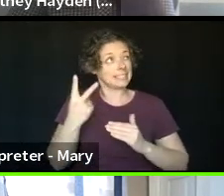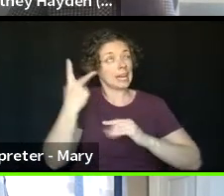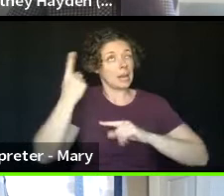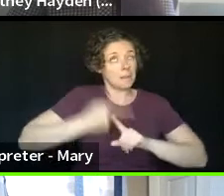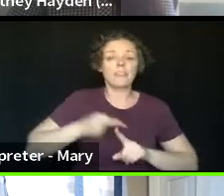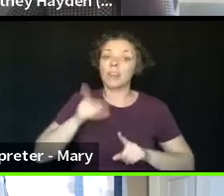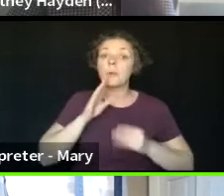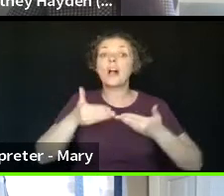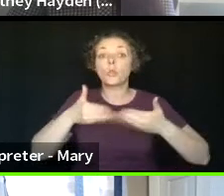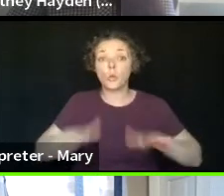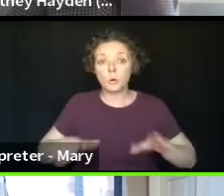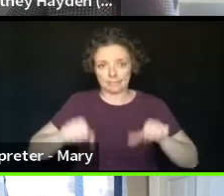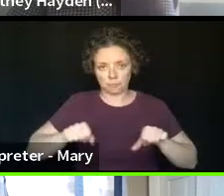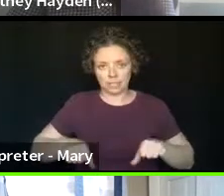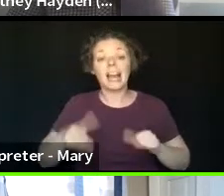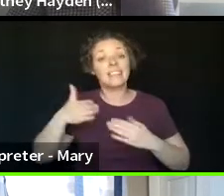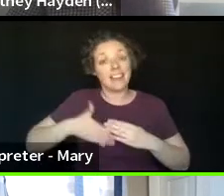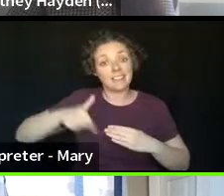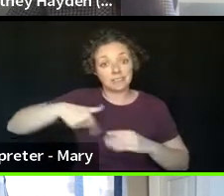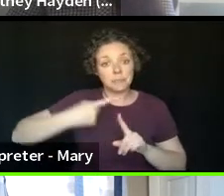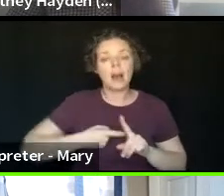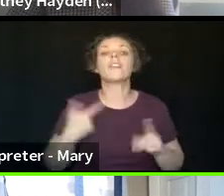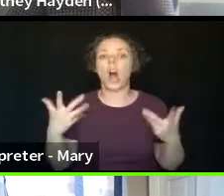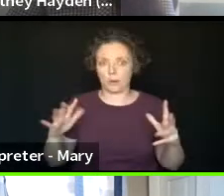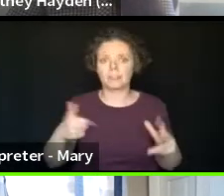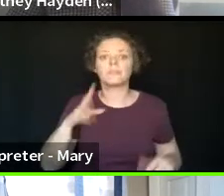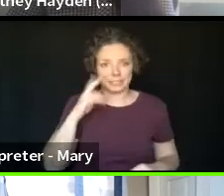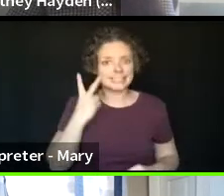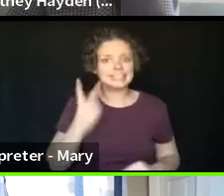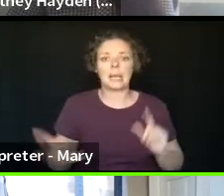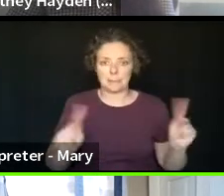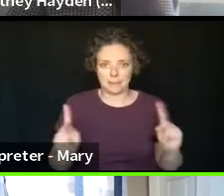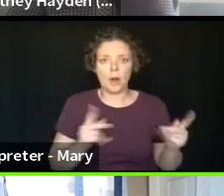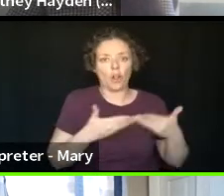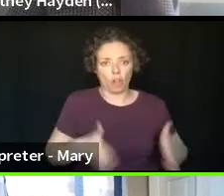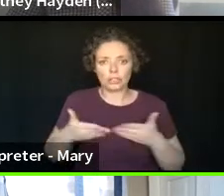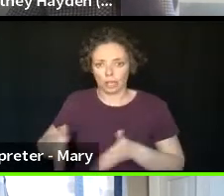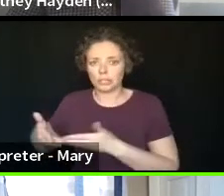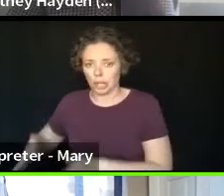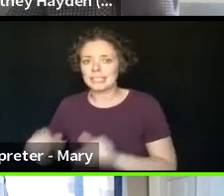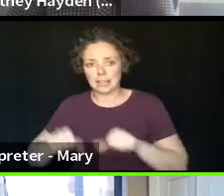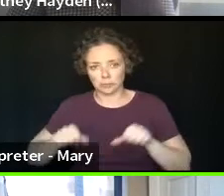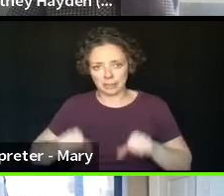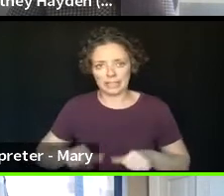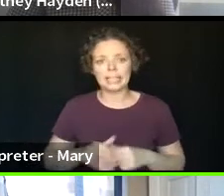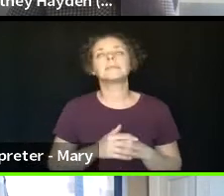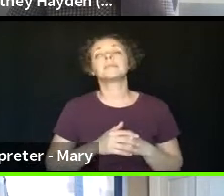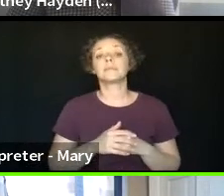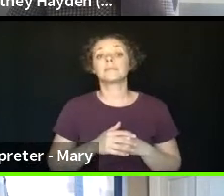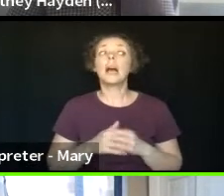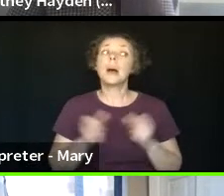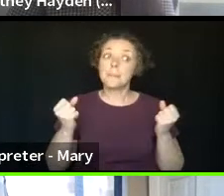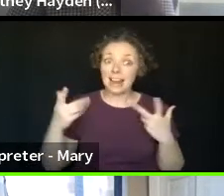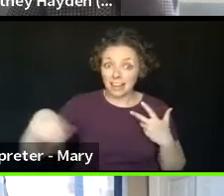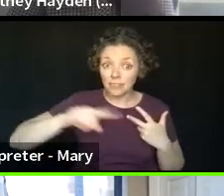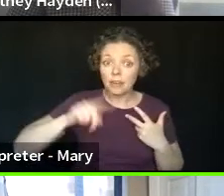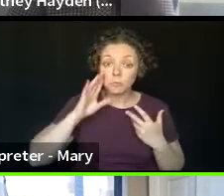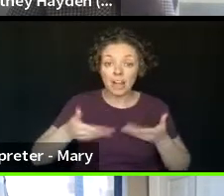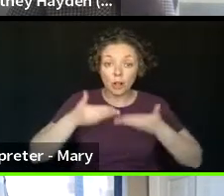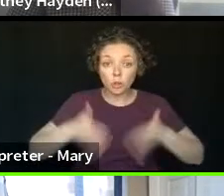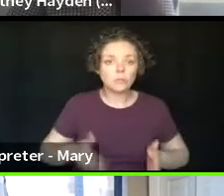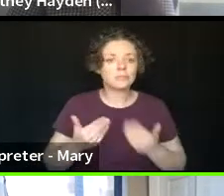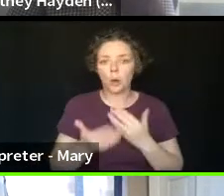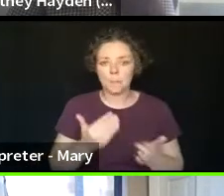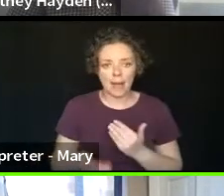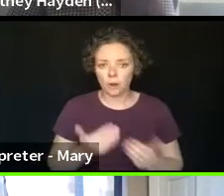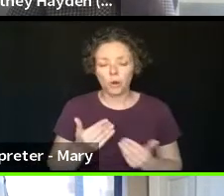the end of this month, we're already going to see a lot of people losing eligibility. A lot of them will lose eligibility no matter what, because they have aged out